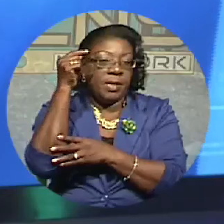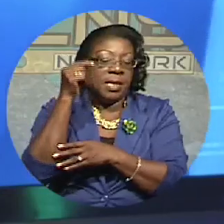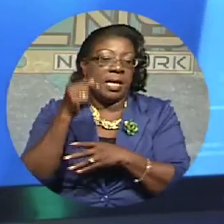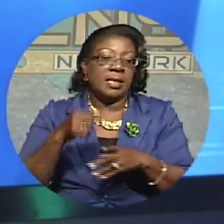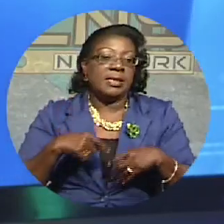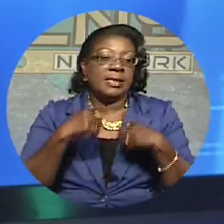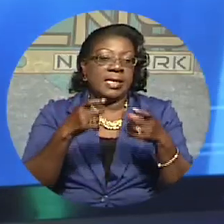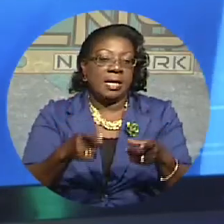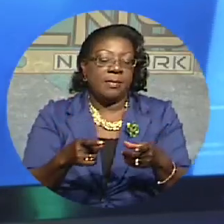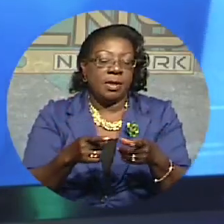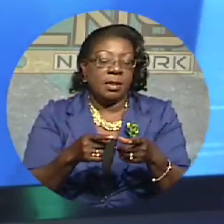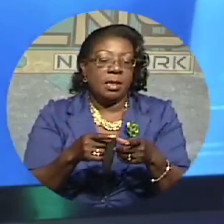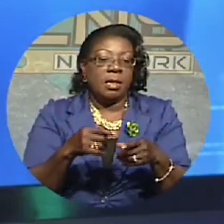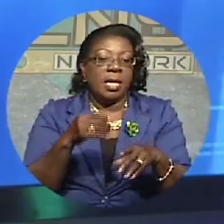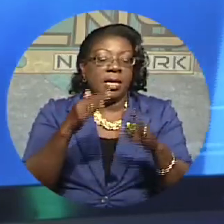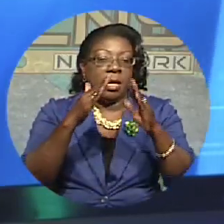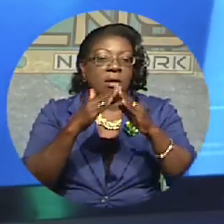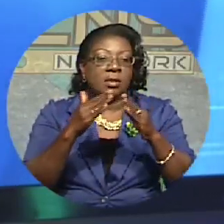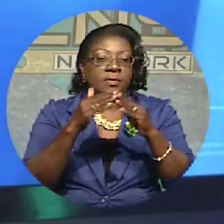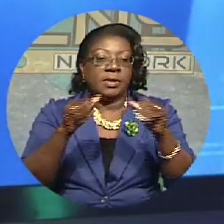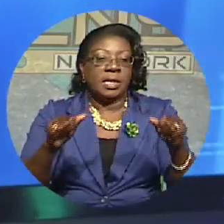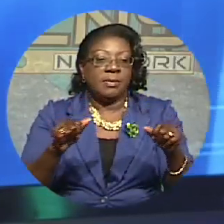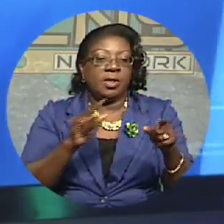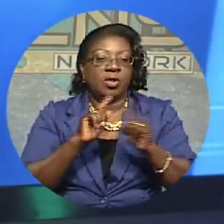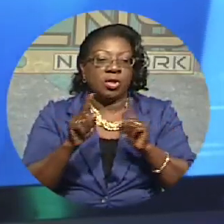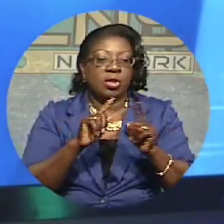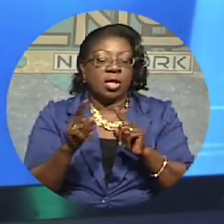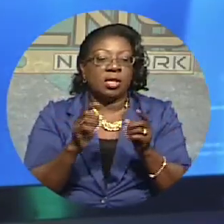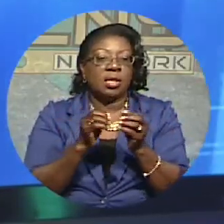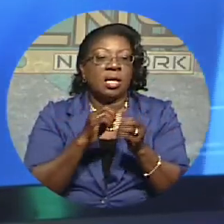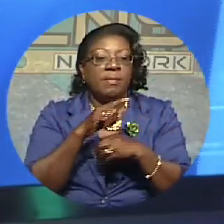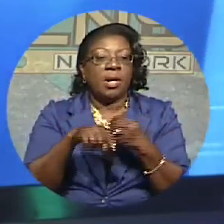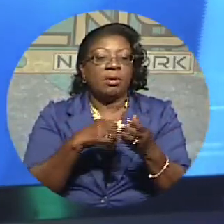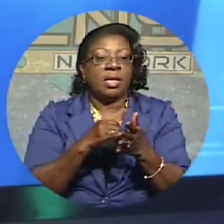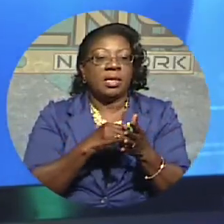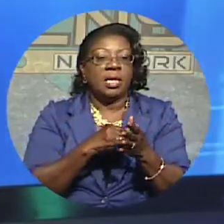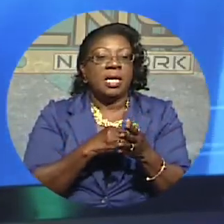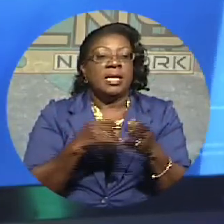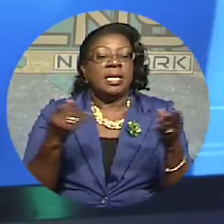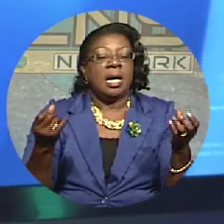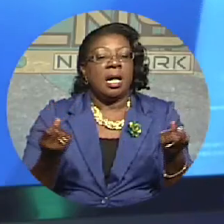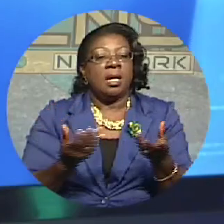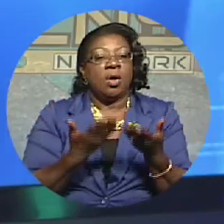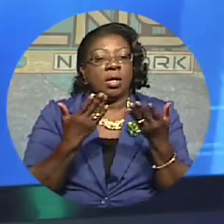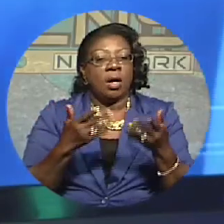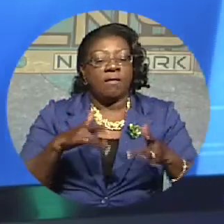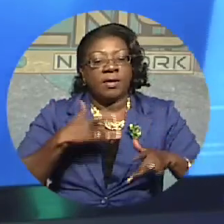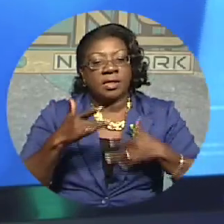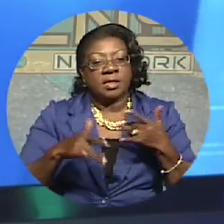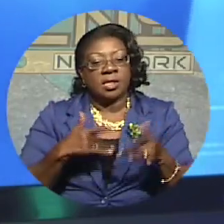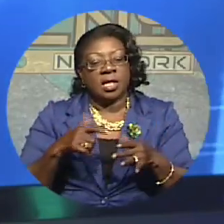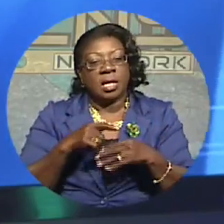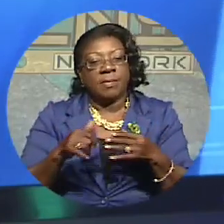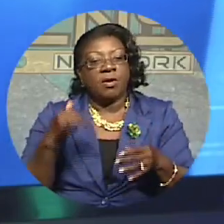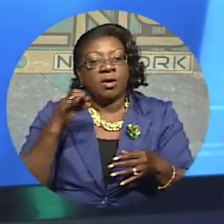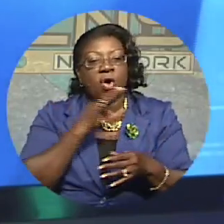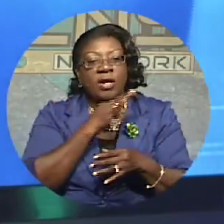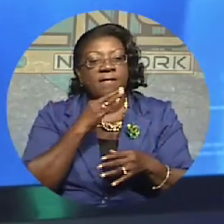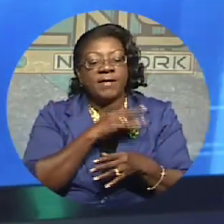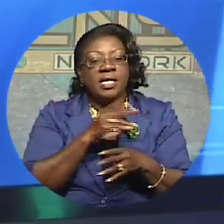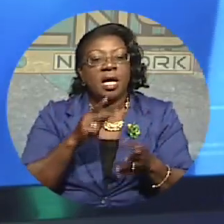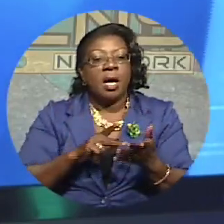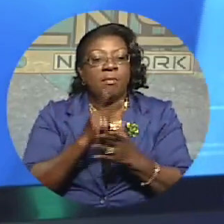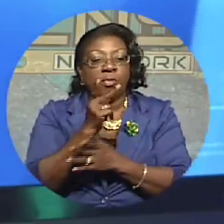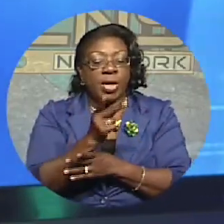of legislation to address the issue, but there is growing concern from recognized distributors about counterfeit products. Customs Controller